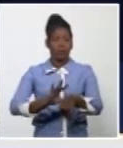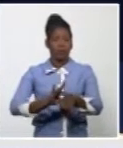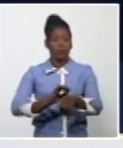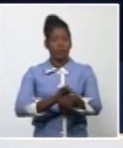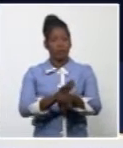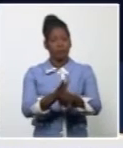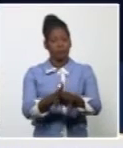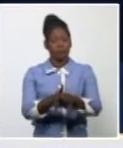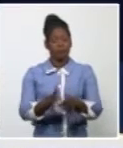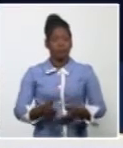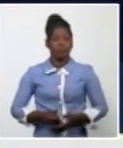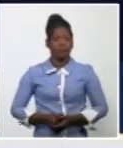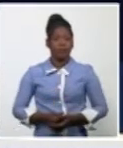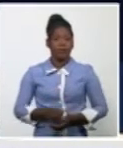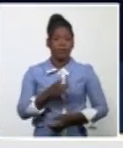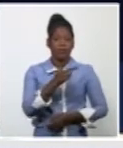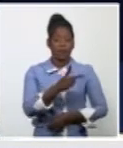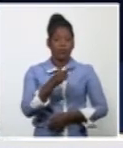samples.